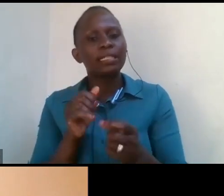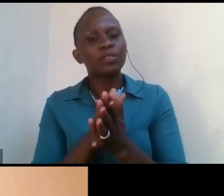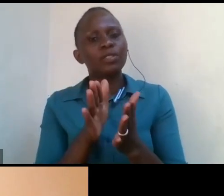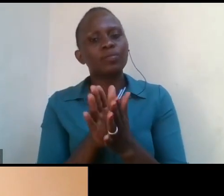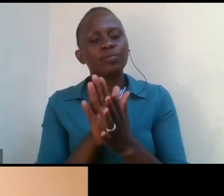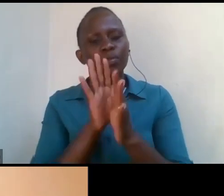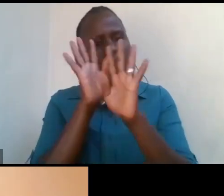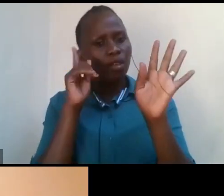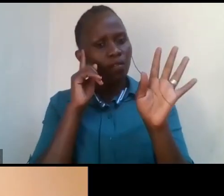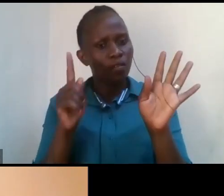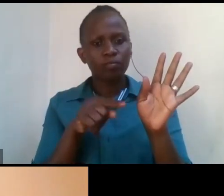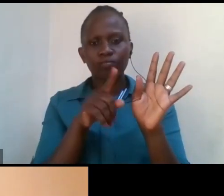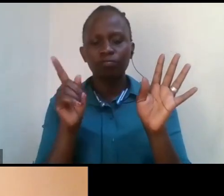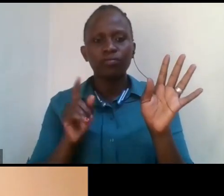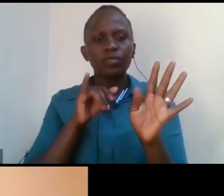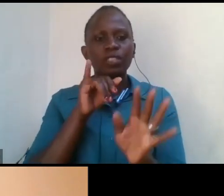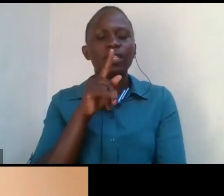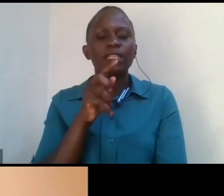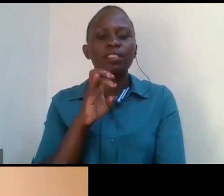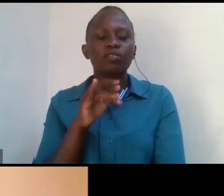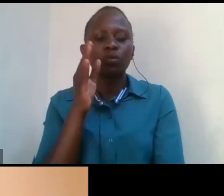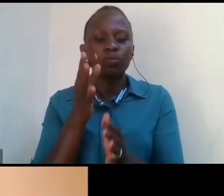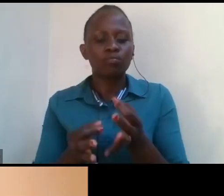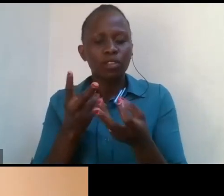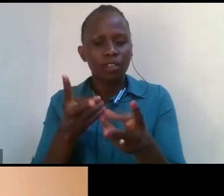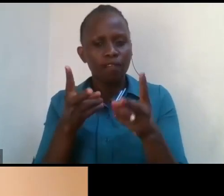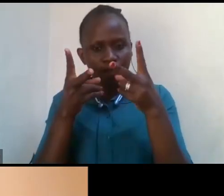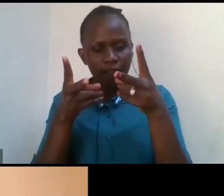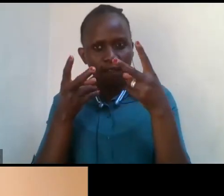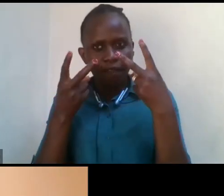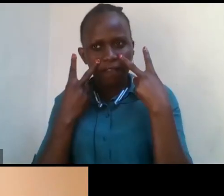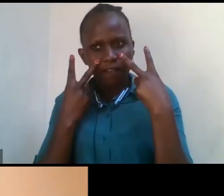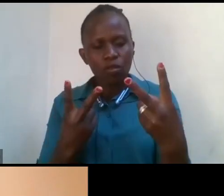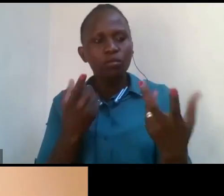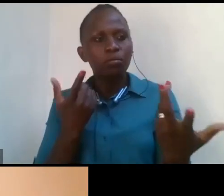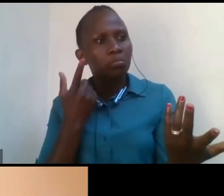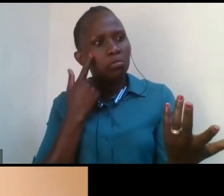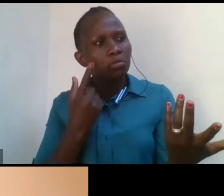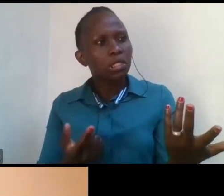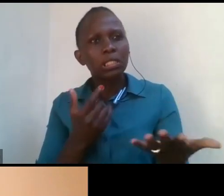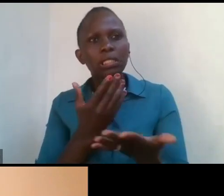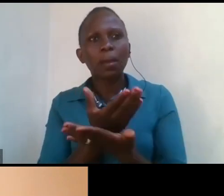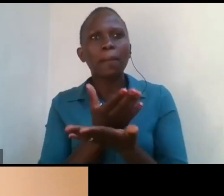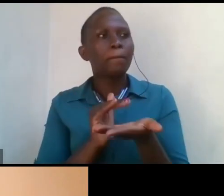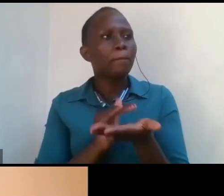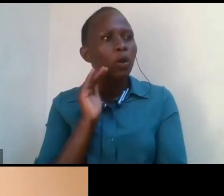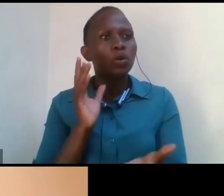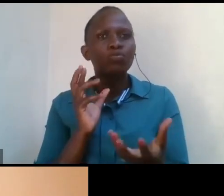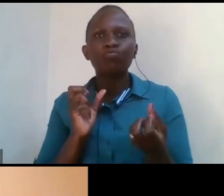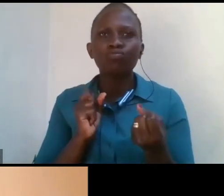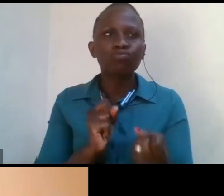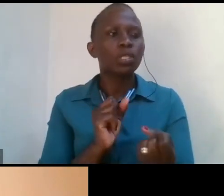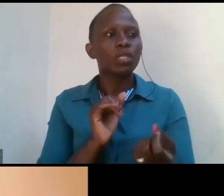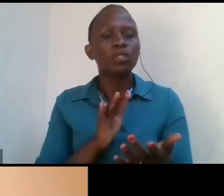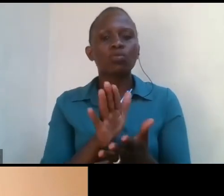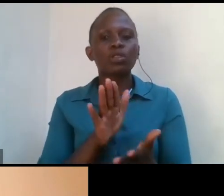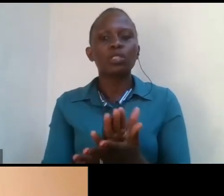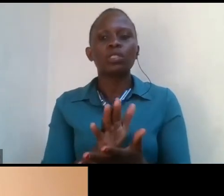an intellectual property point of view. Do you see, for instance, more registrations on the software side? Do you see